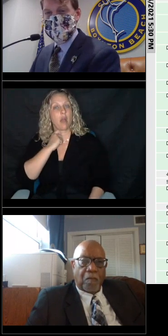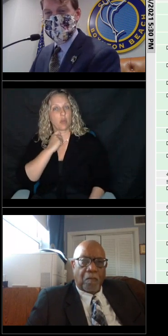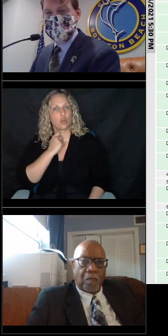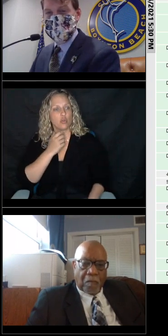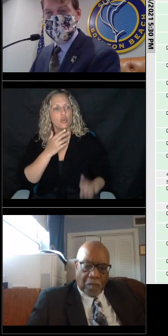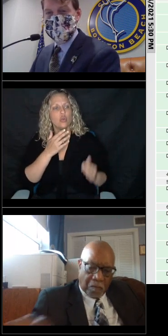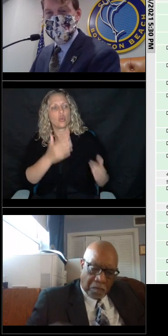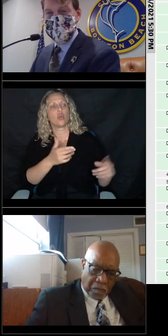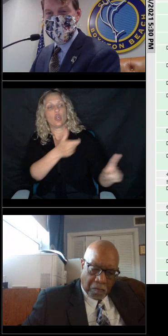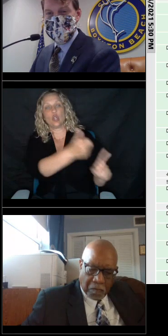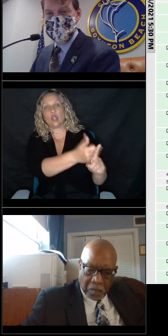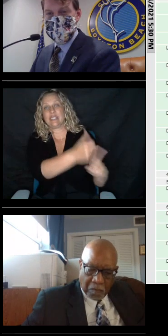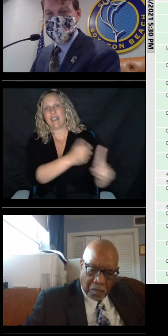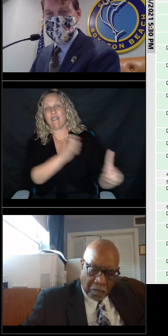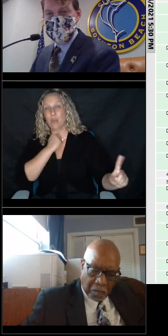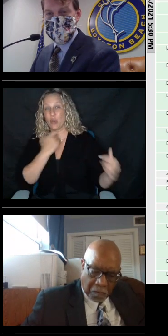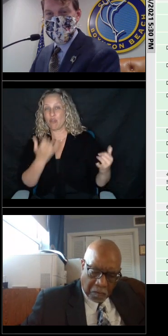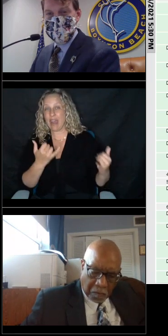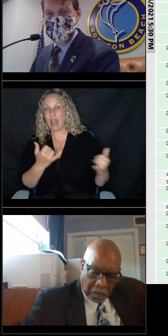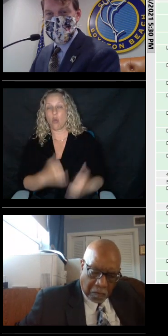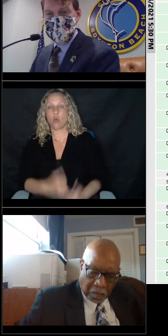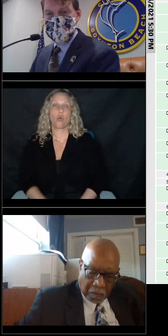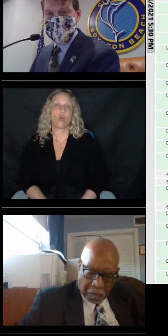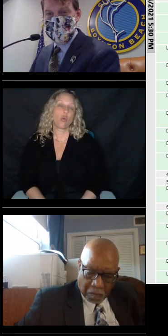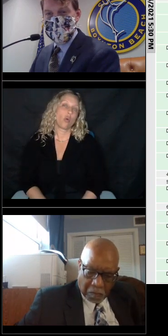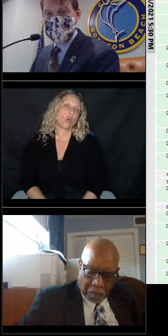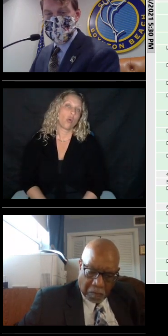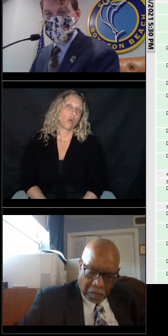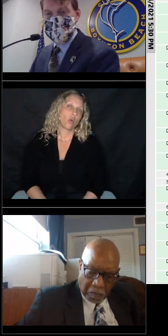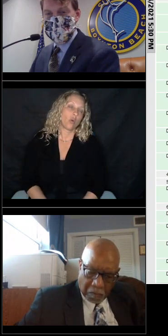Jones, you're currently self-muted.